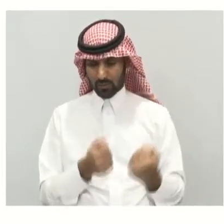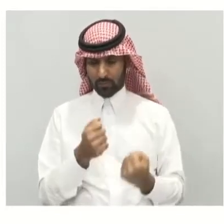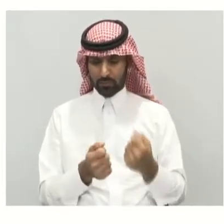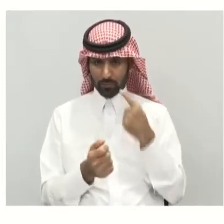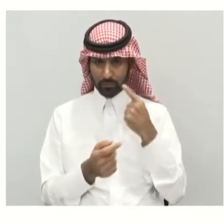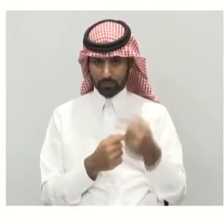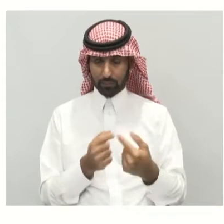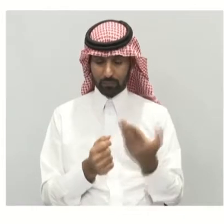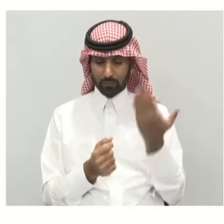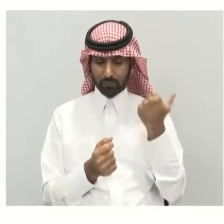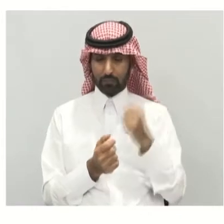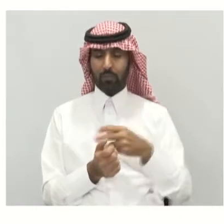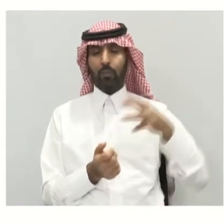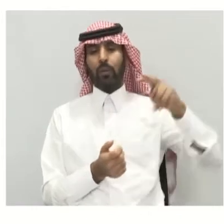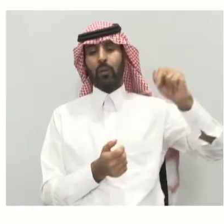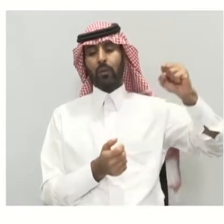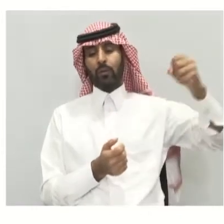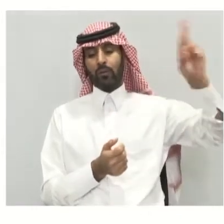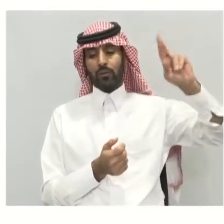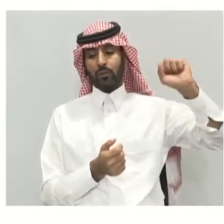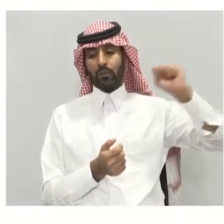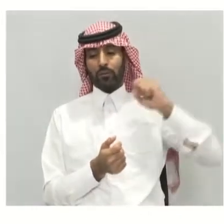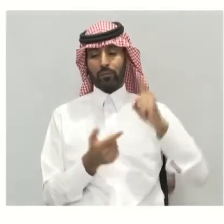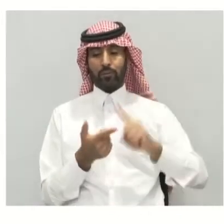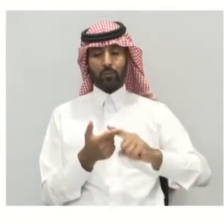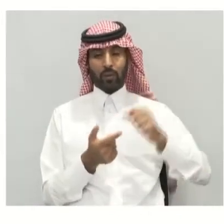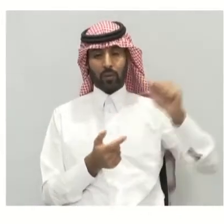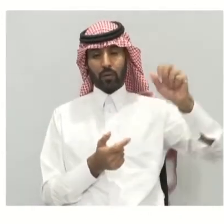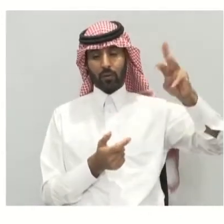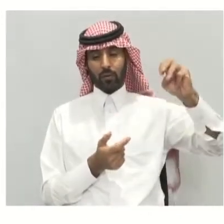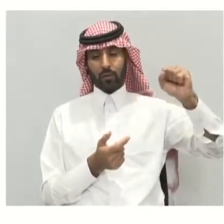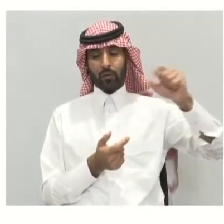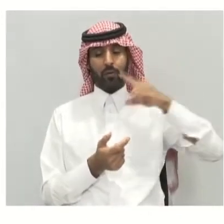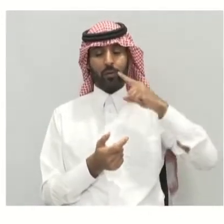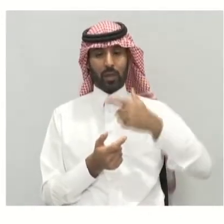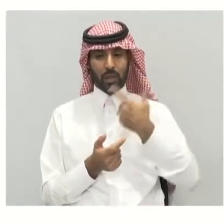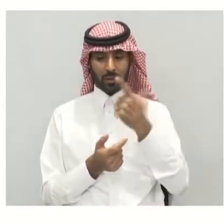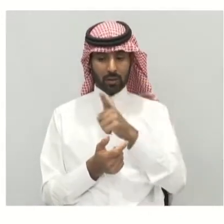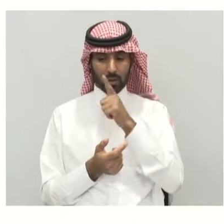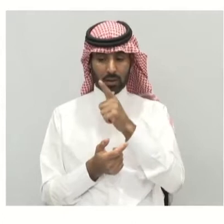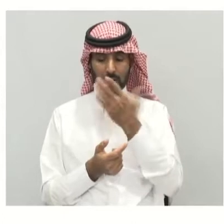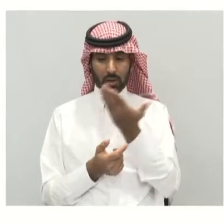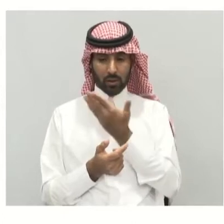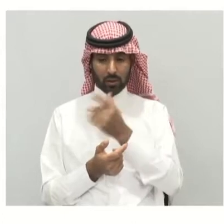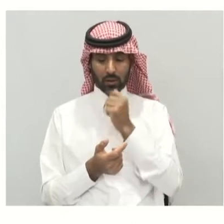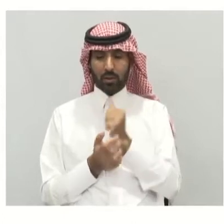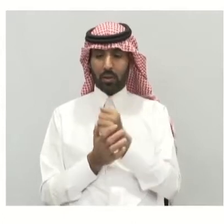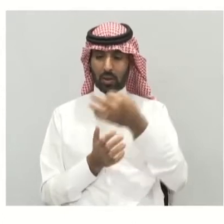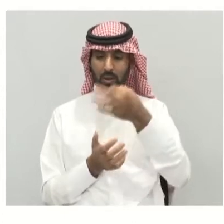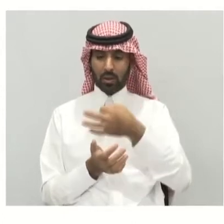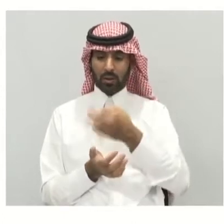two, we have Noura and Amal. They have studied French since 7th grade or